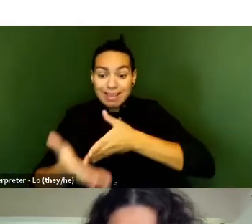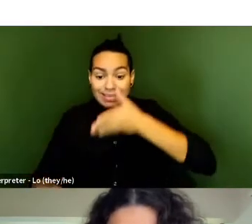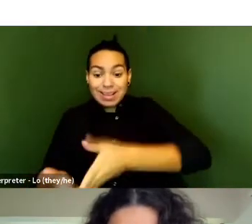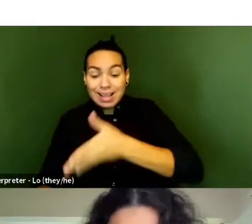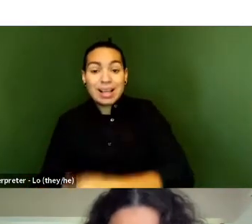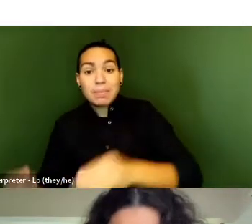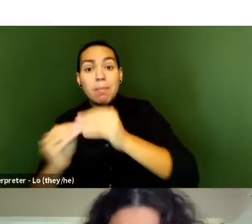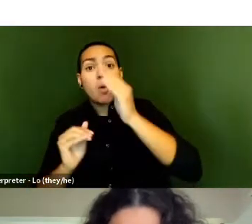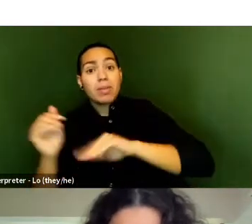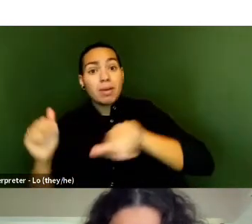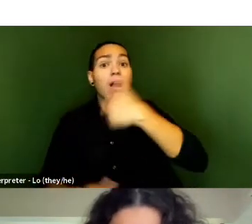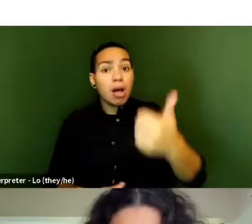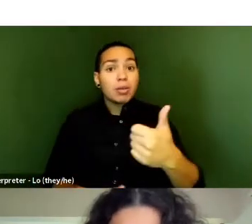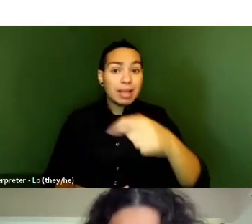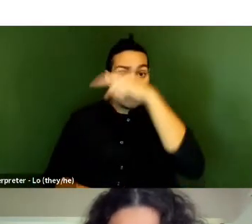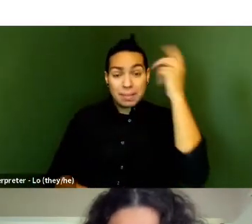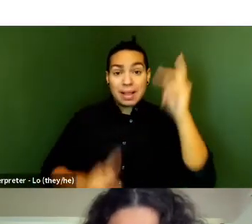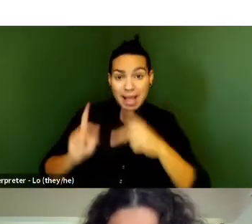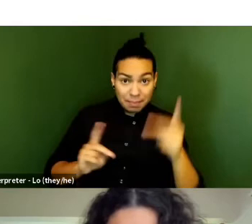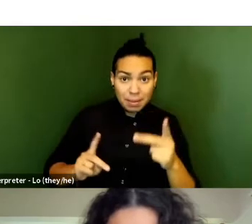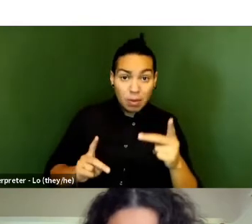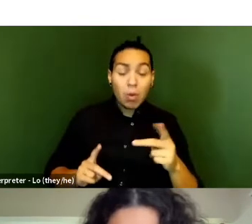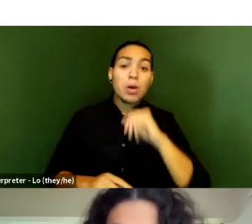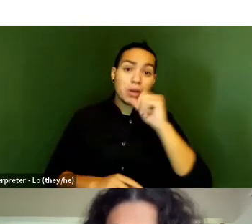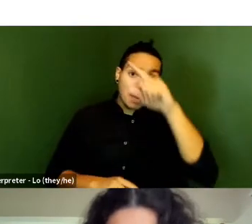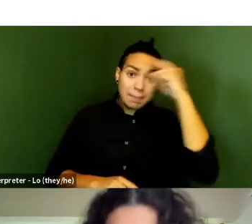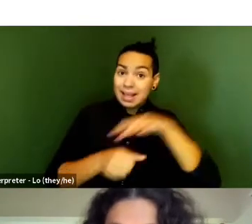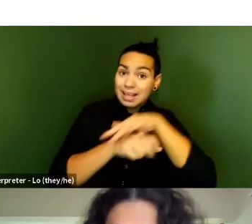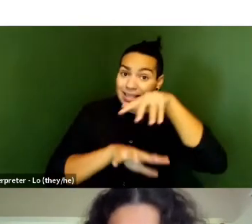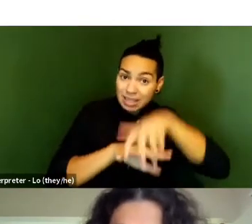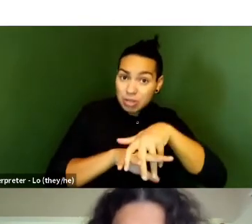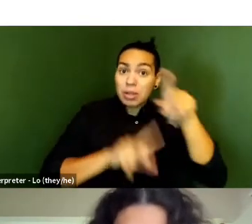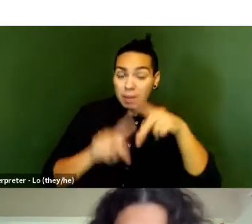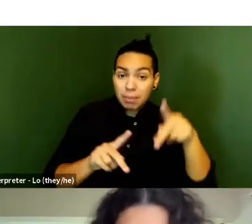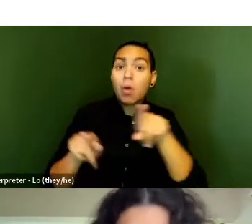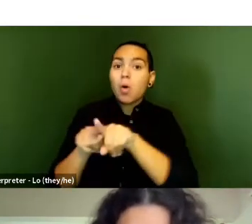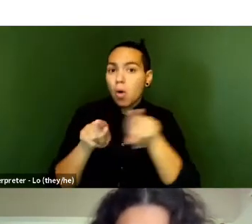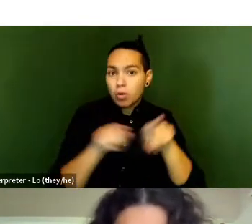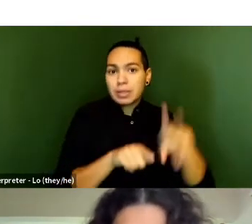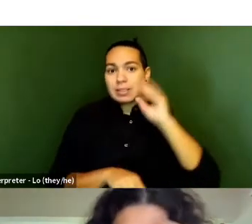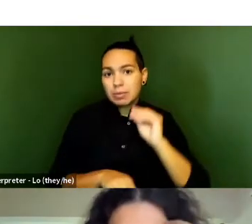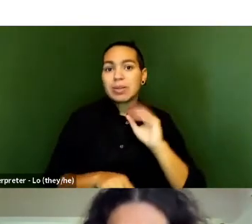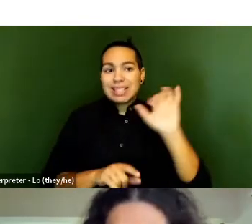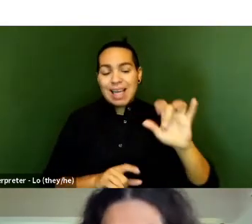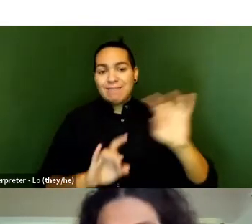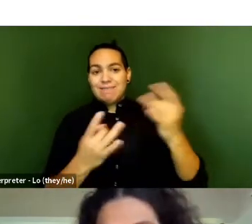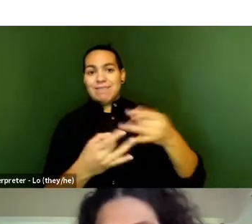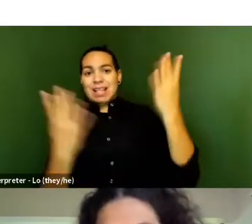often than not, and often non-Black Indigenous people as well, experience intense violence, and